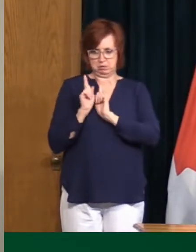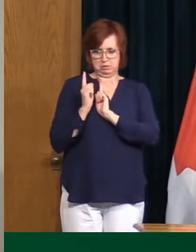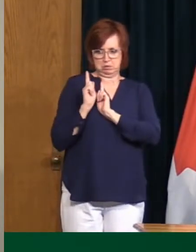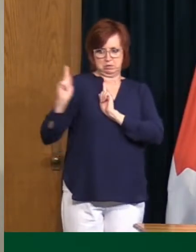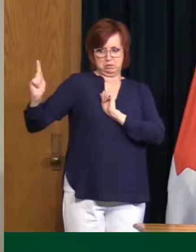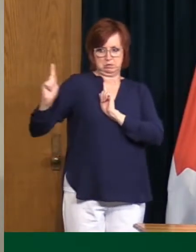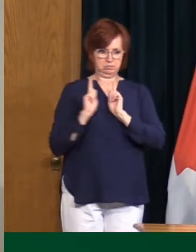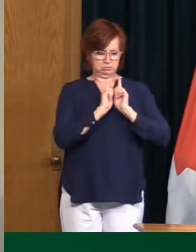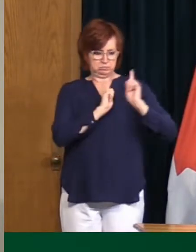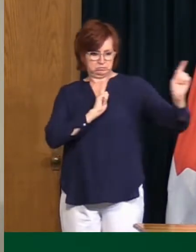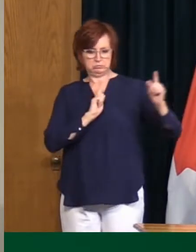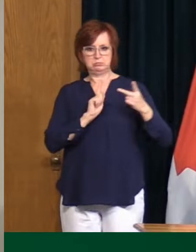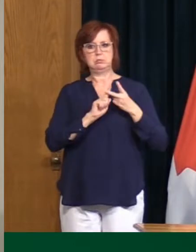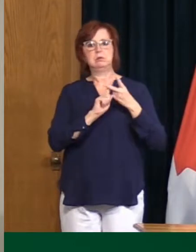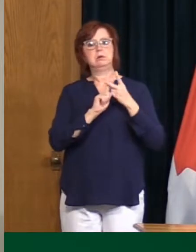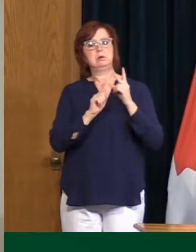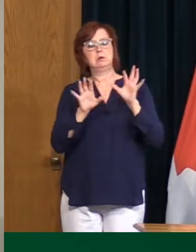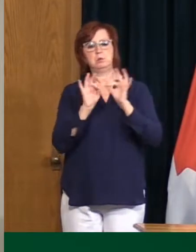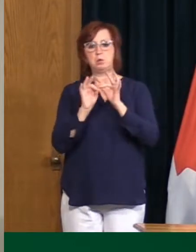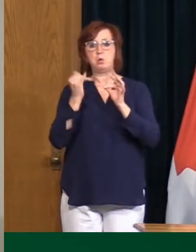and if required, using a mask.